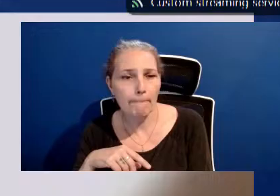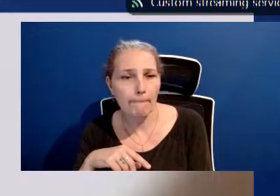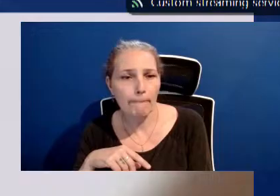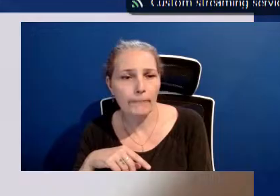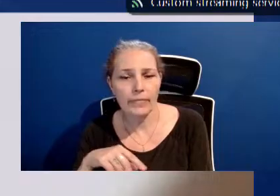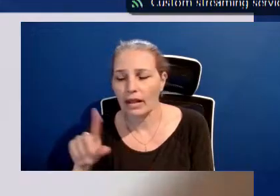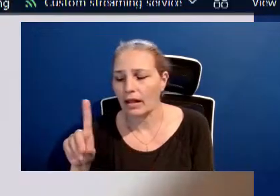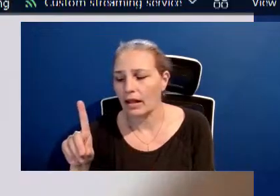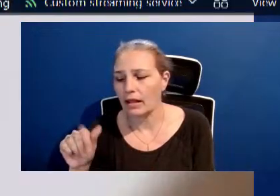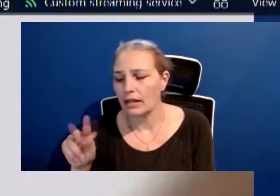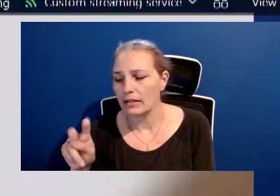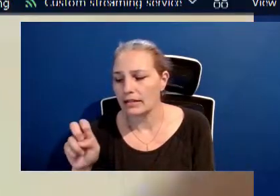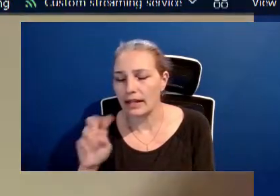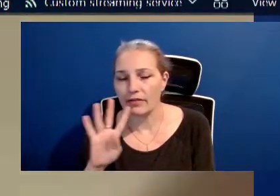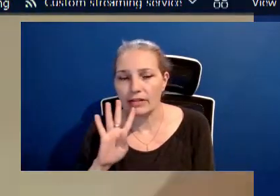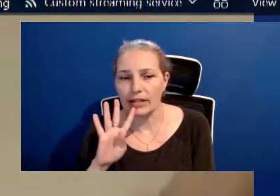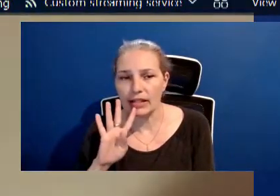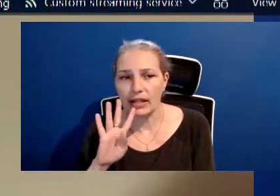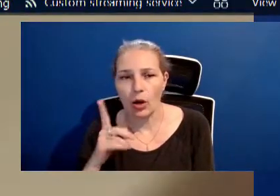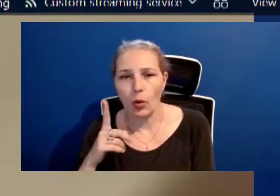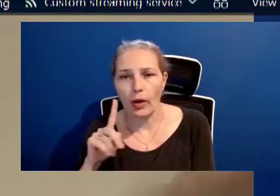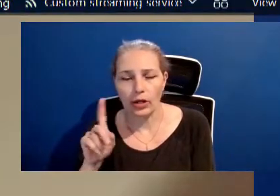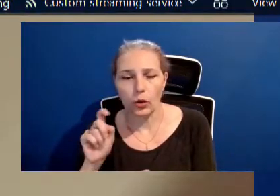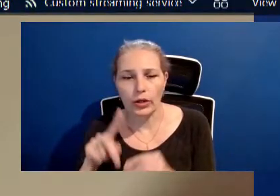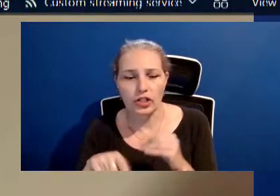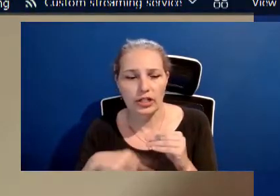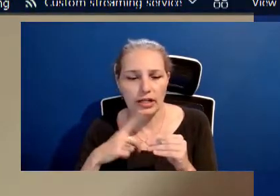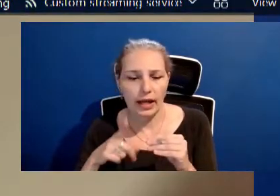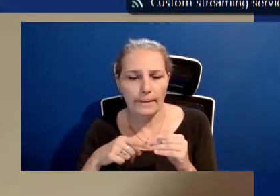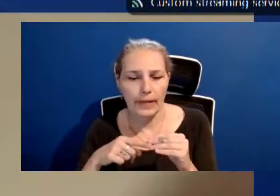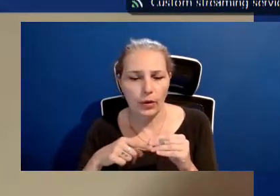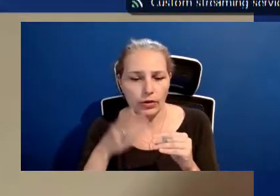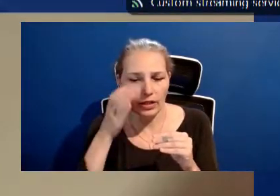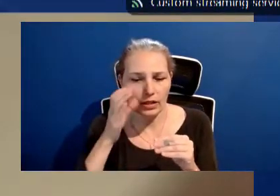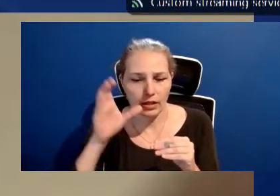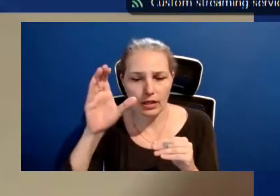I just wanted to reference the question about the solar